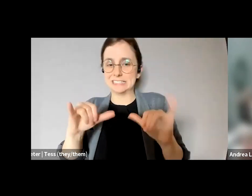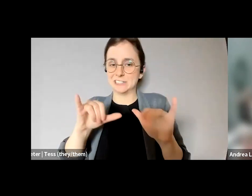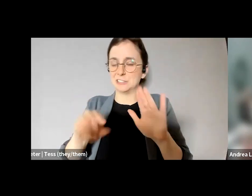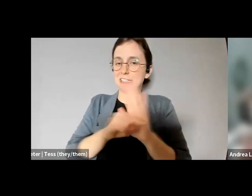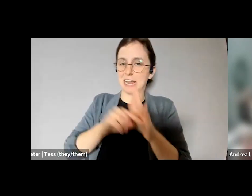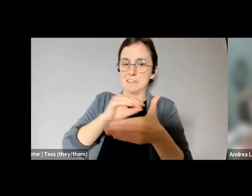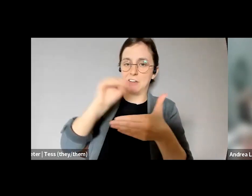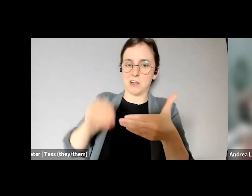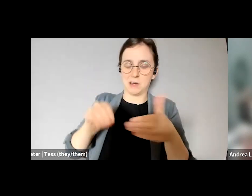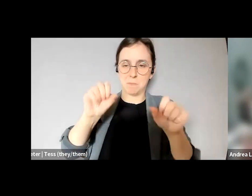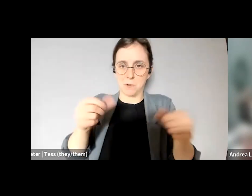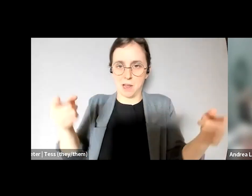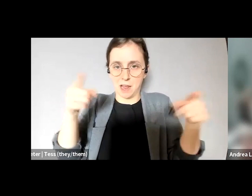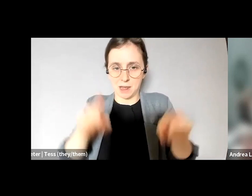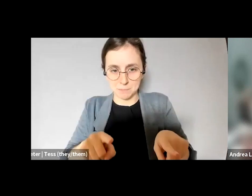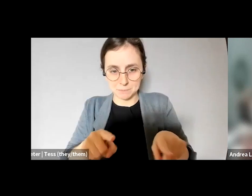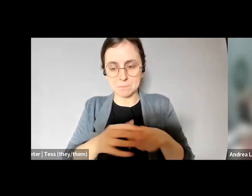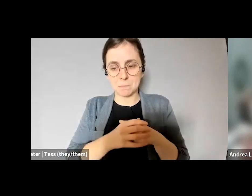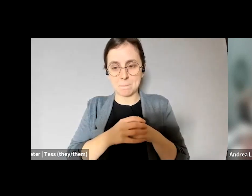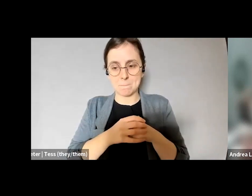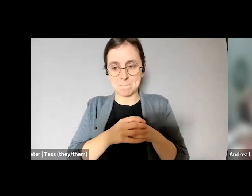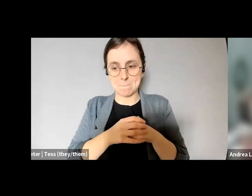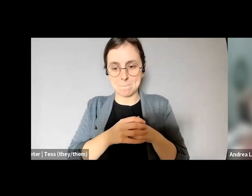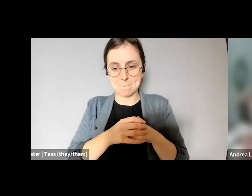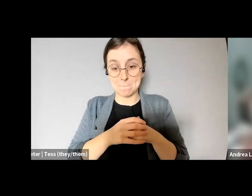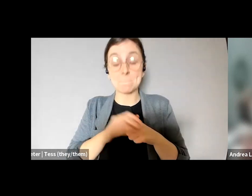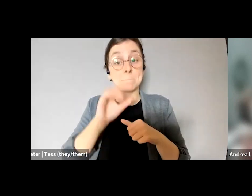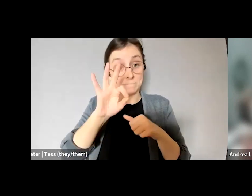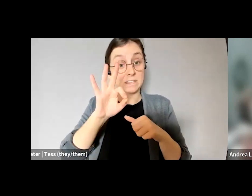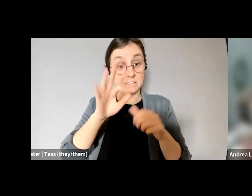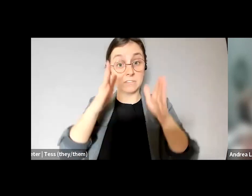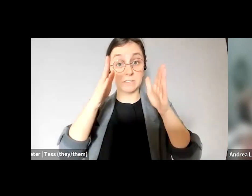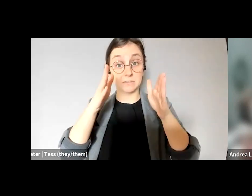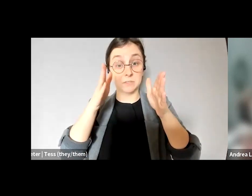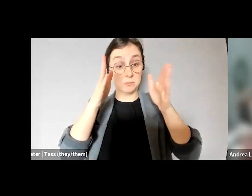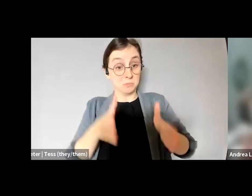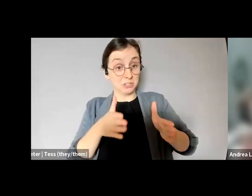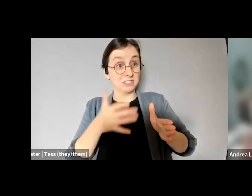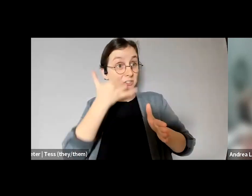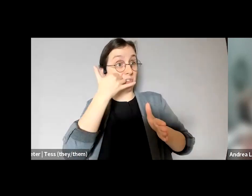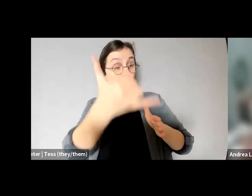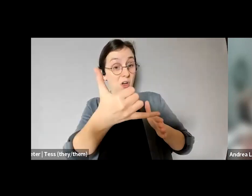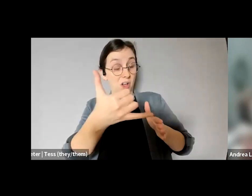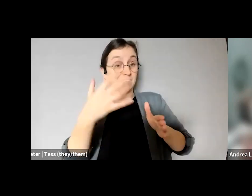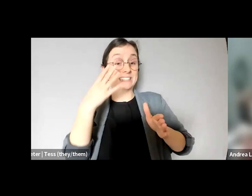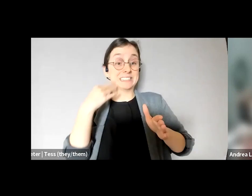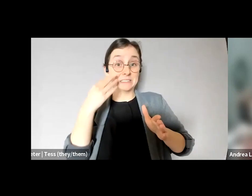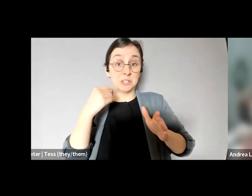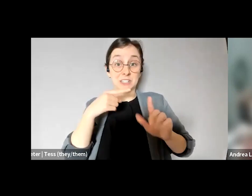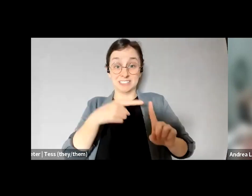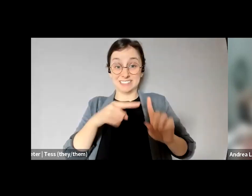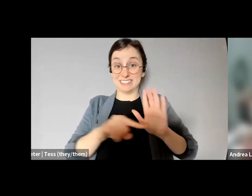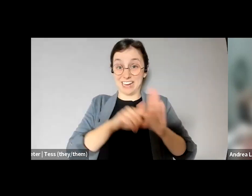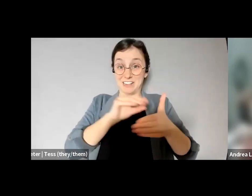is unlikely that these negative outcomes could arise, individual callers or those calling on behalf of others might be concerned, and